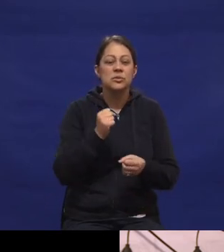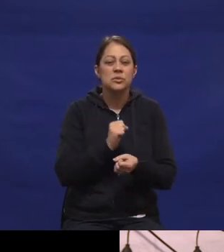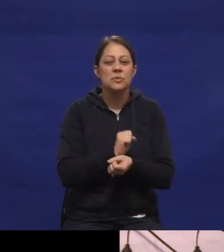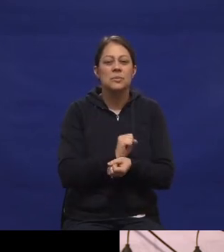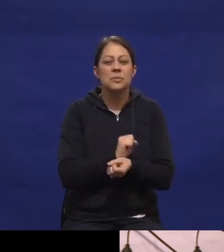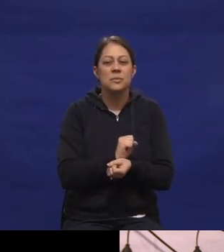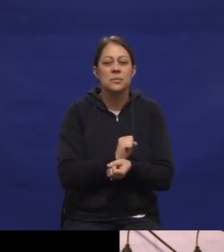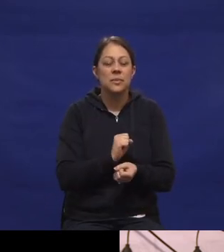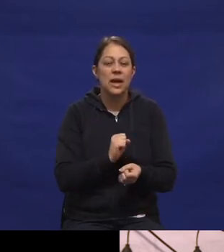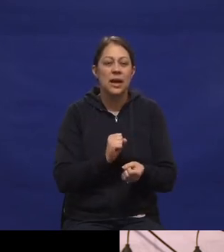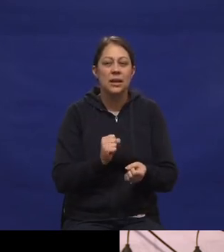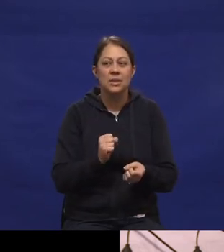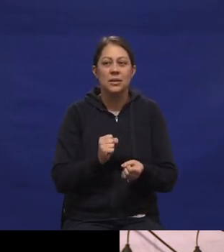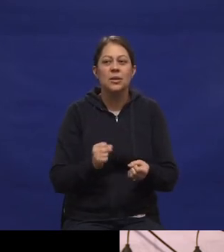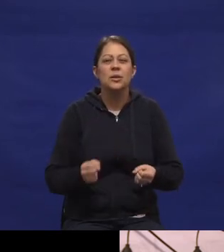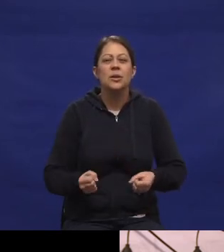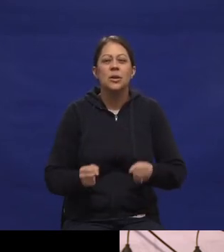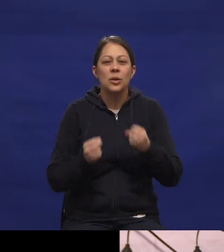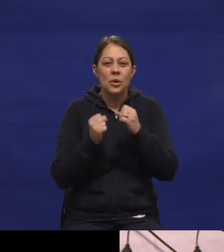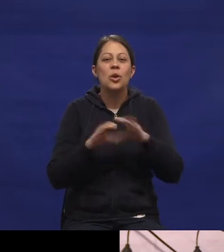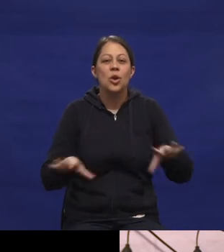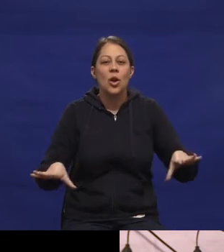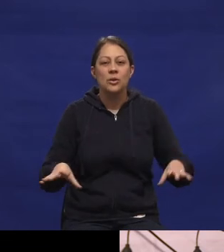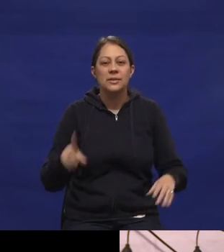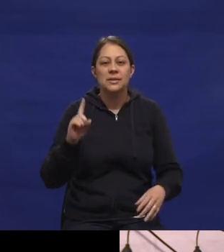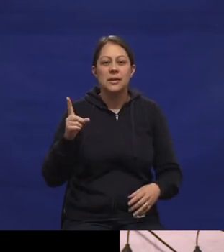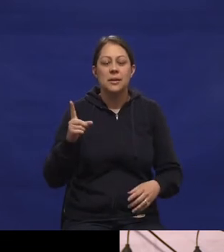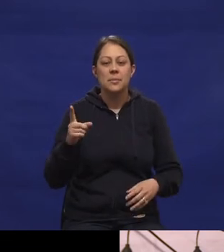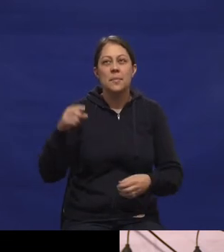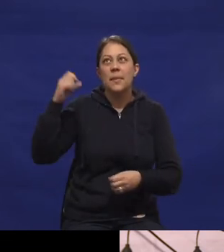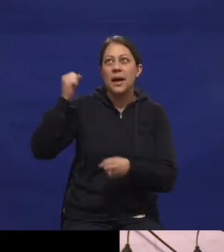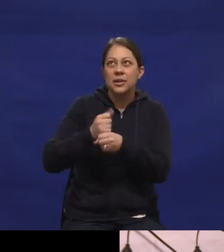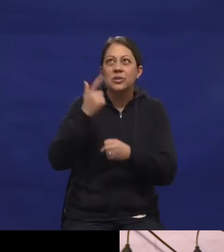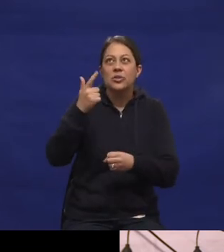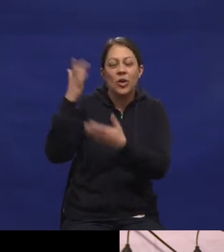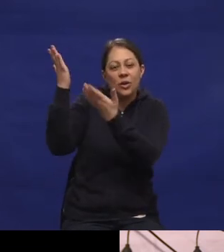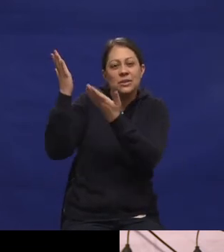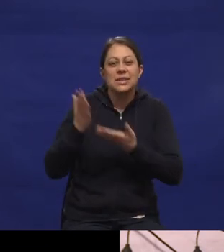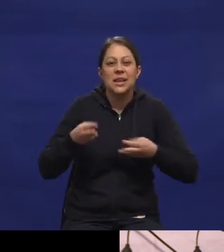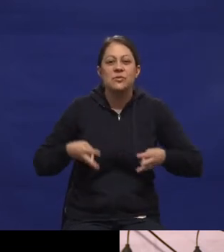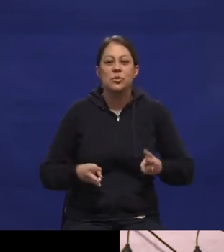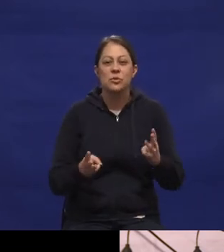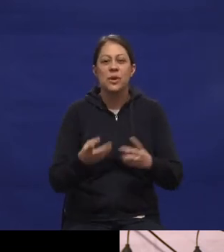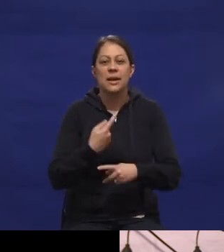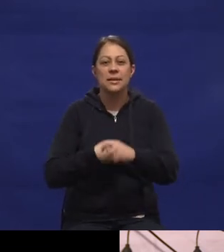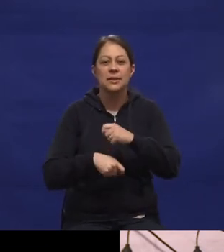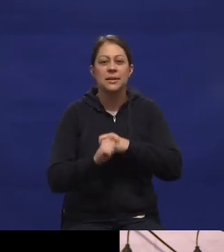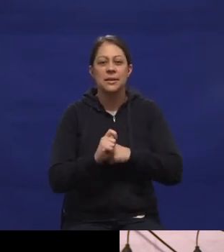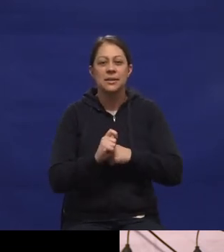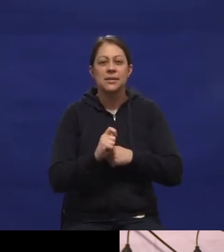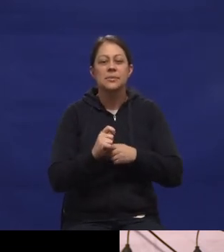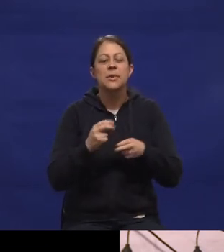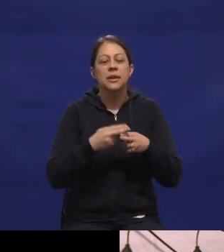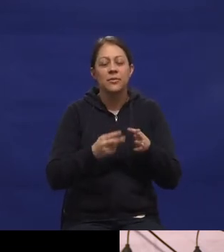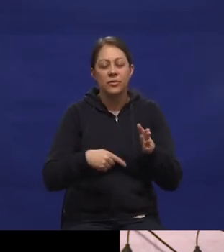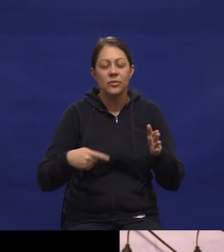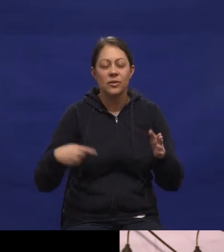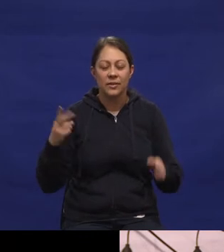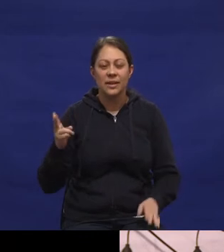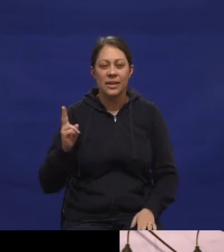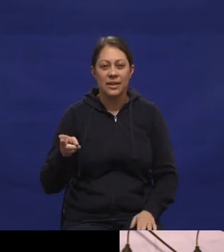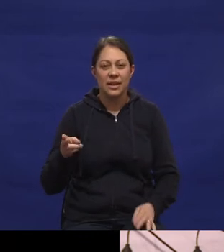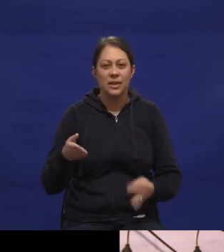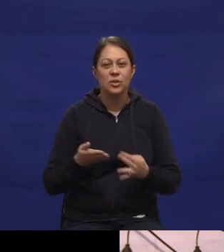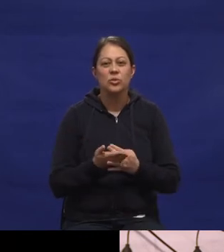way that the mortal could become immortal again. And that, of course, is through the cross and the